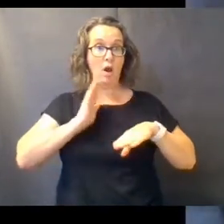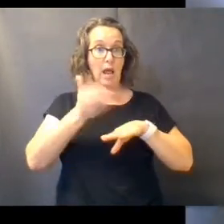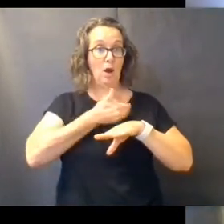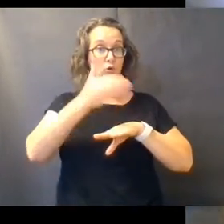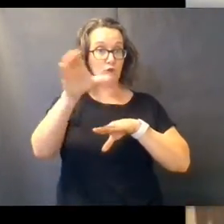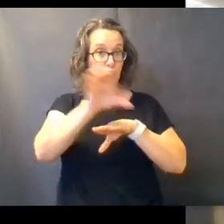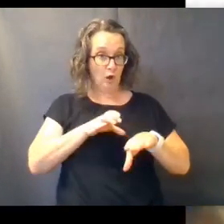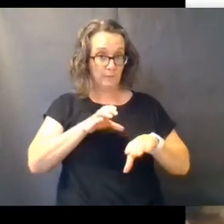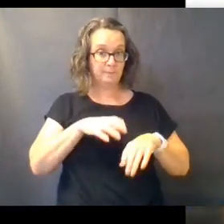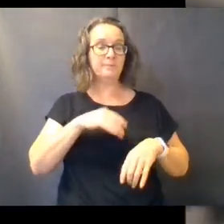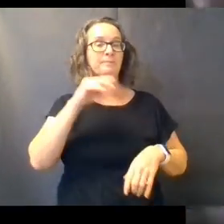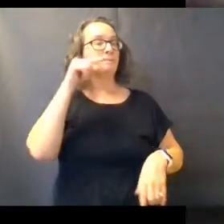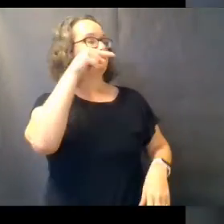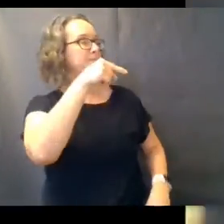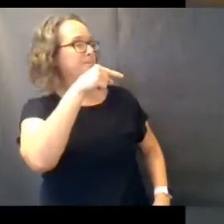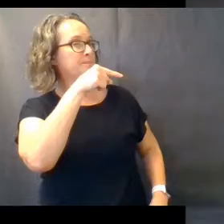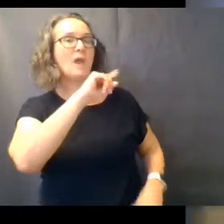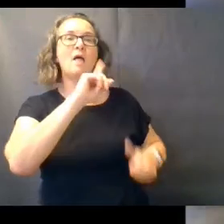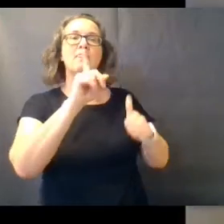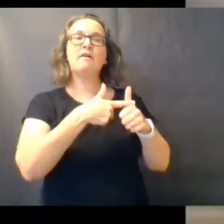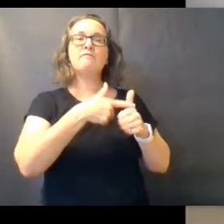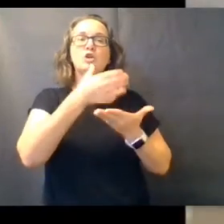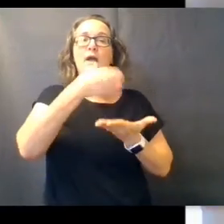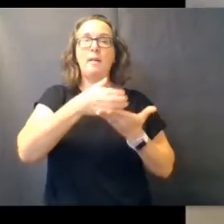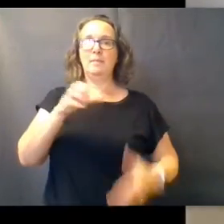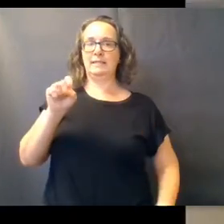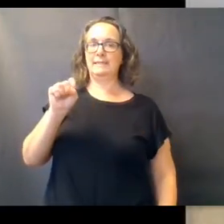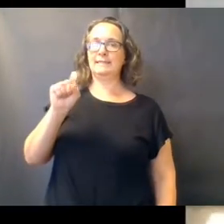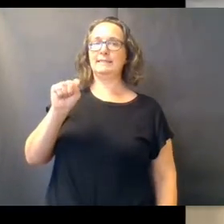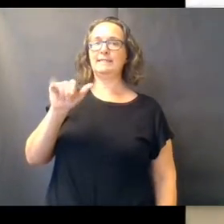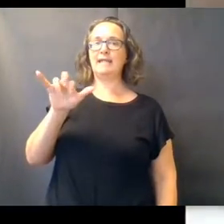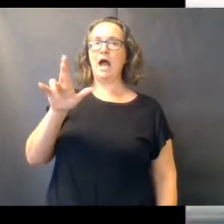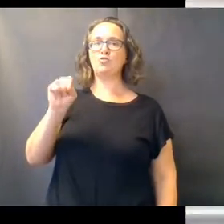So the first cup is the styrofoam cup,